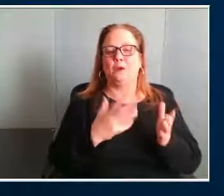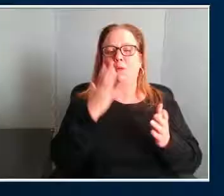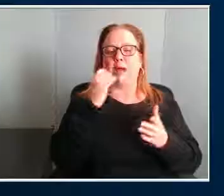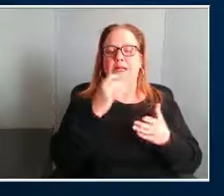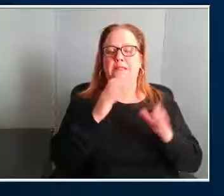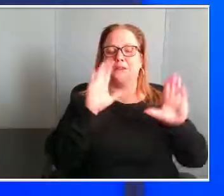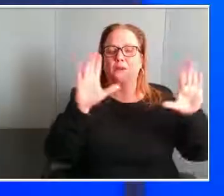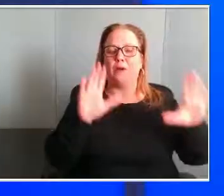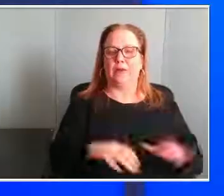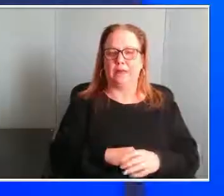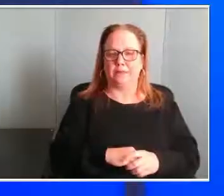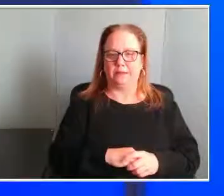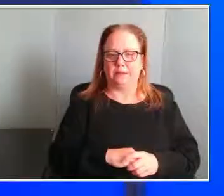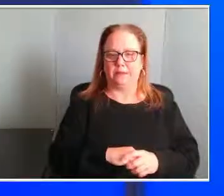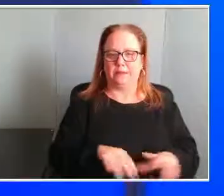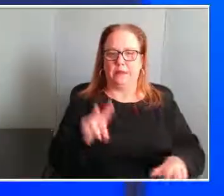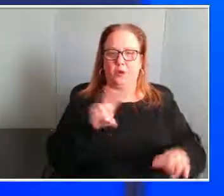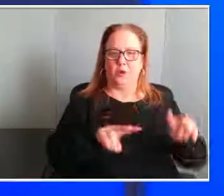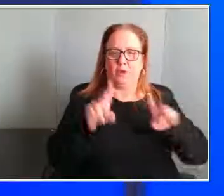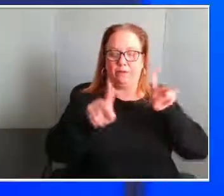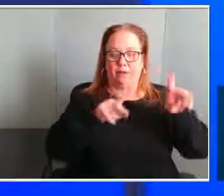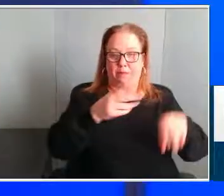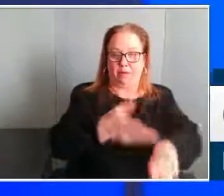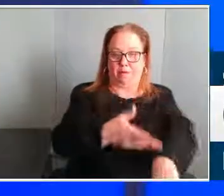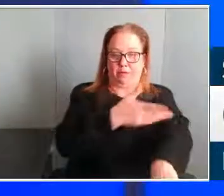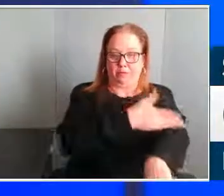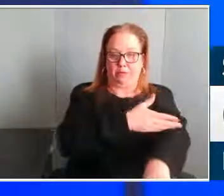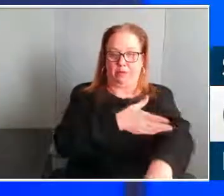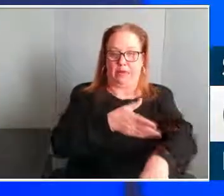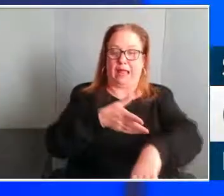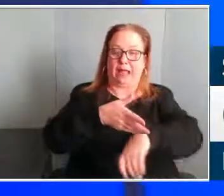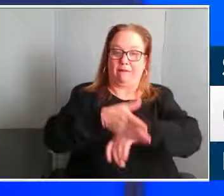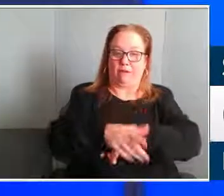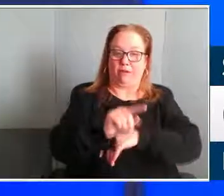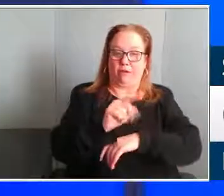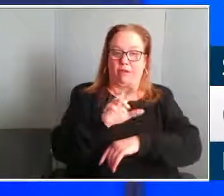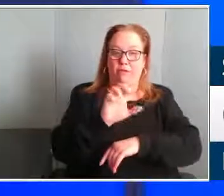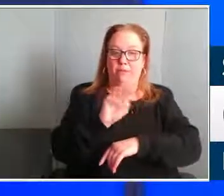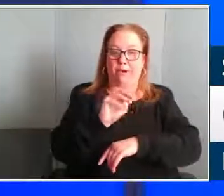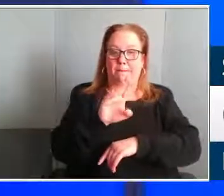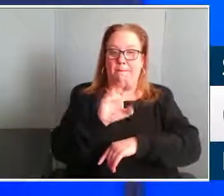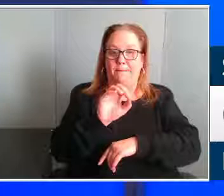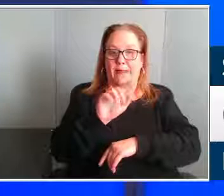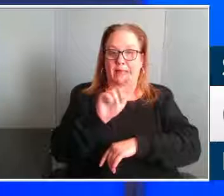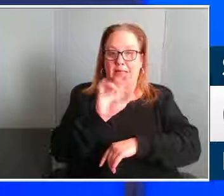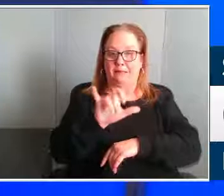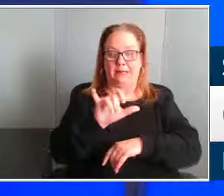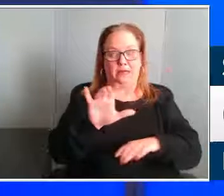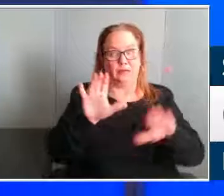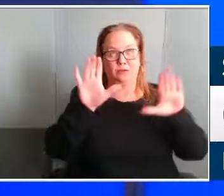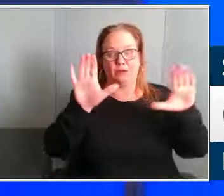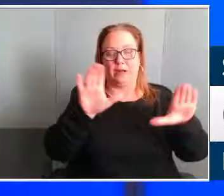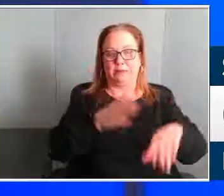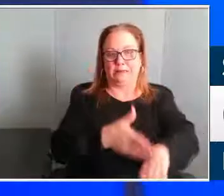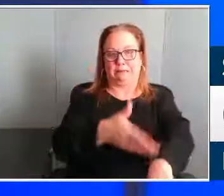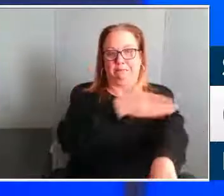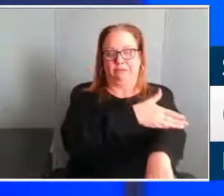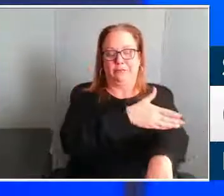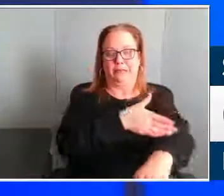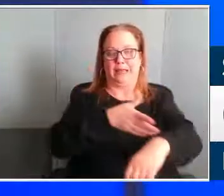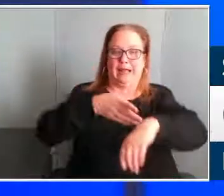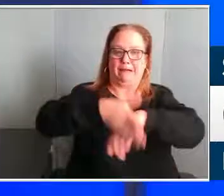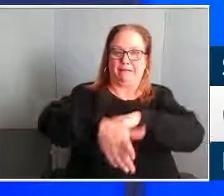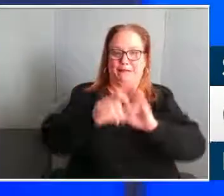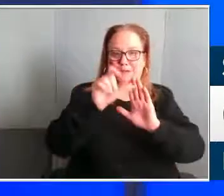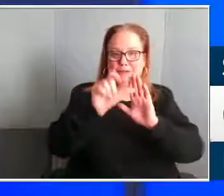Well, we look for people to have improvement after thrombectomy, and it's great when we see improvement immediately after thrombectomy. And so that has a